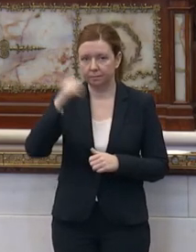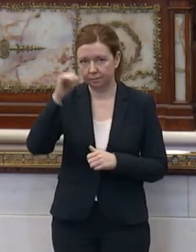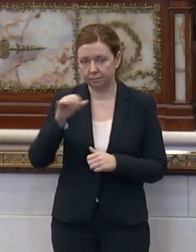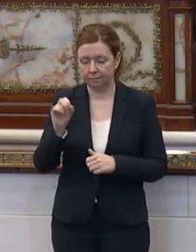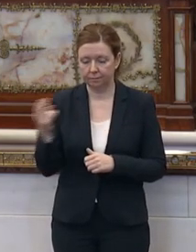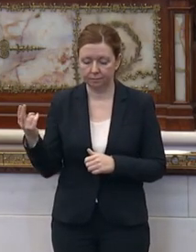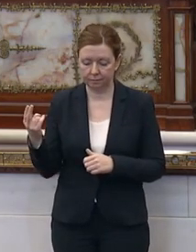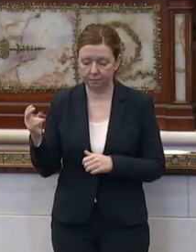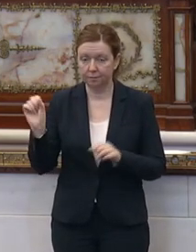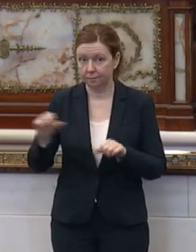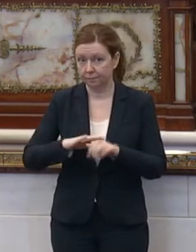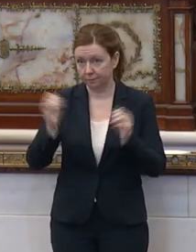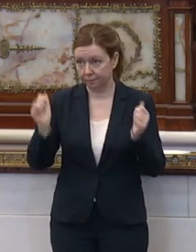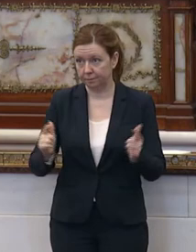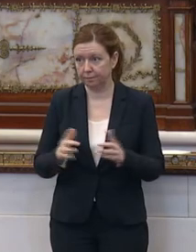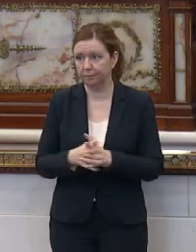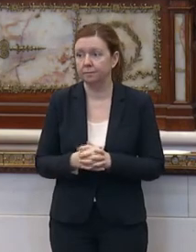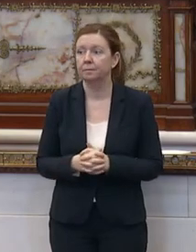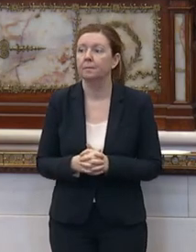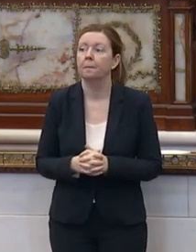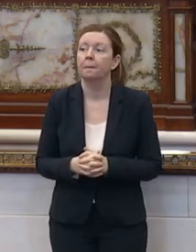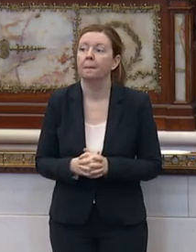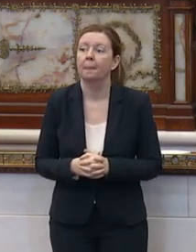Councilman O. Aye on all bills.